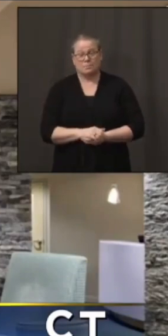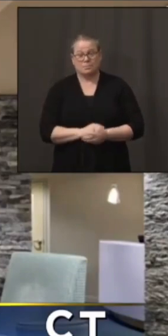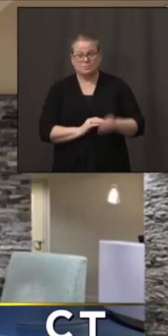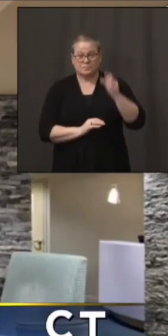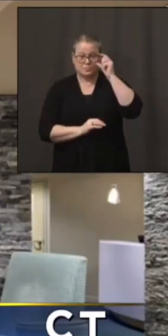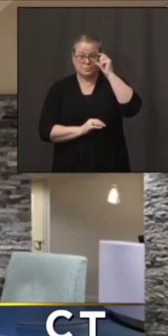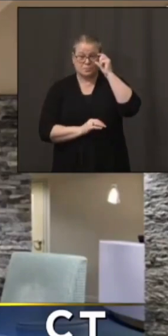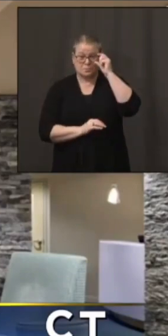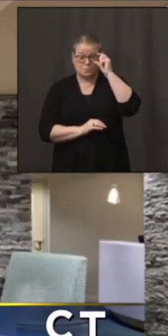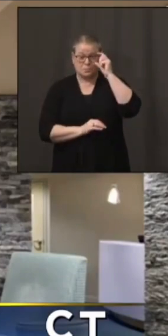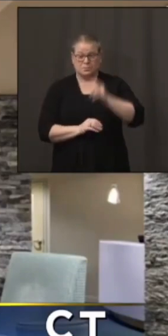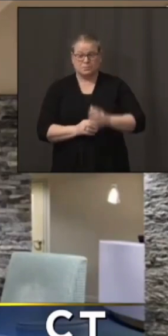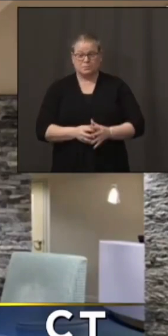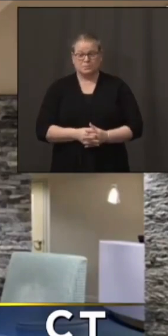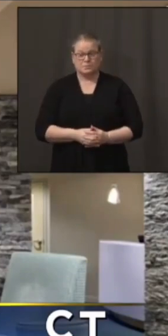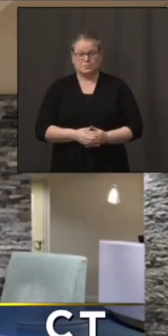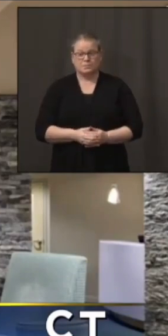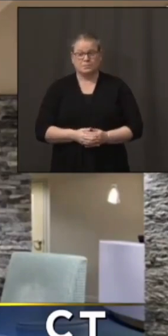Unmute.